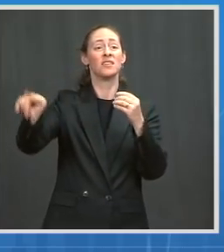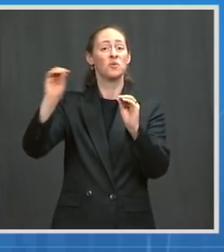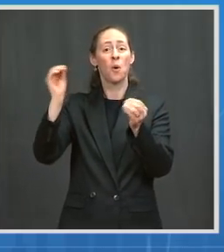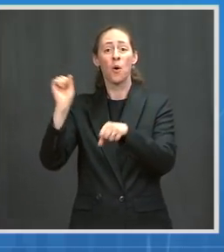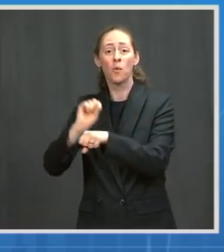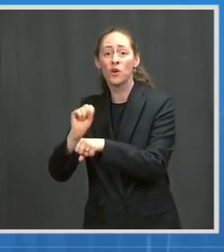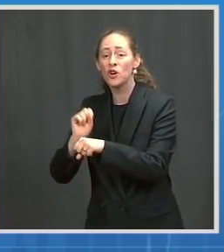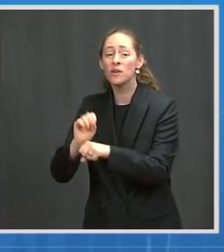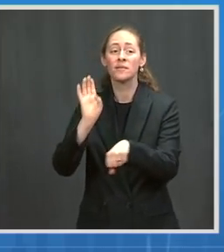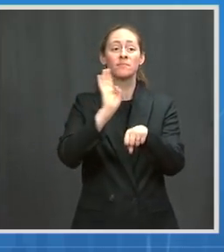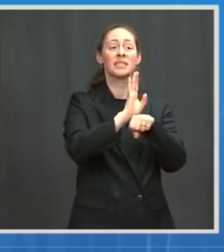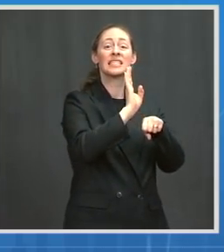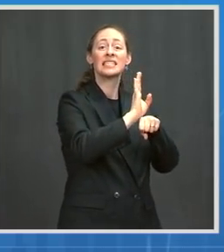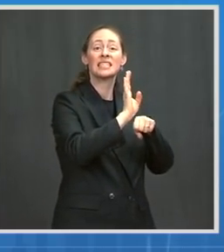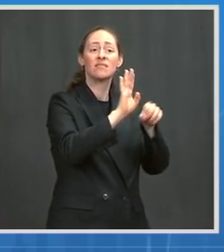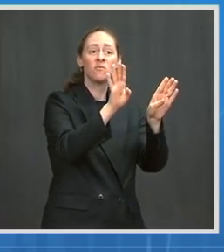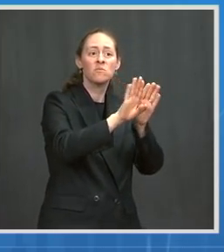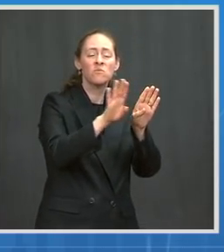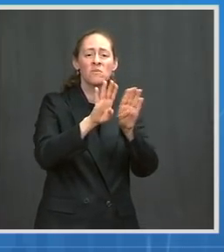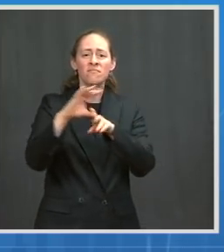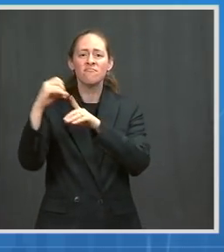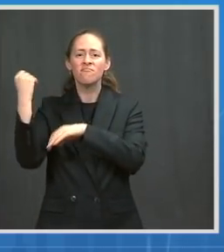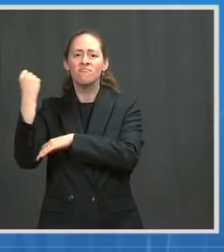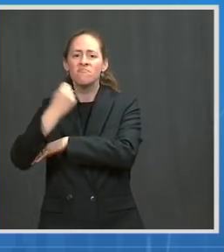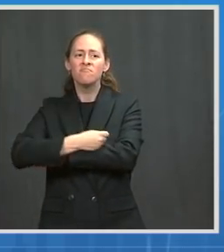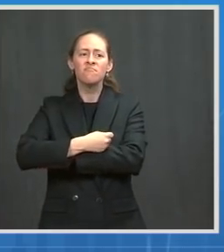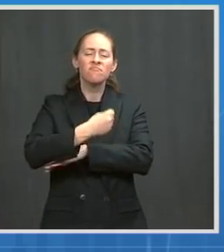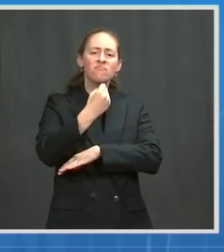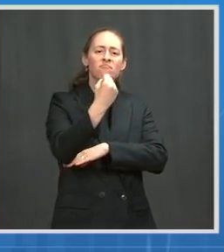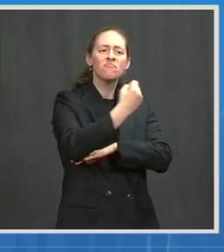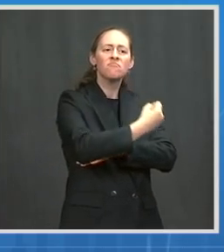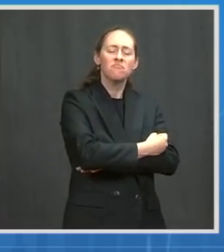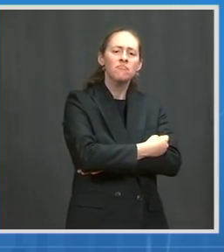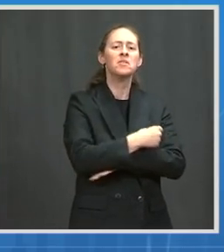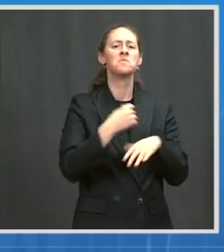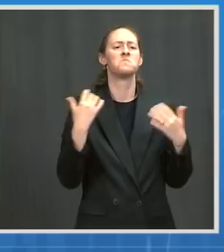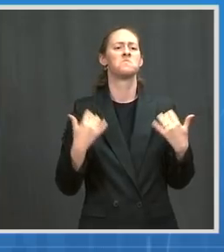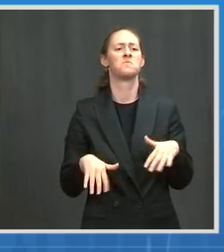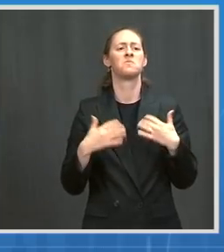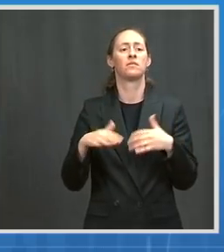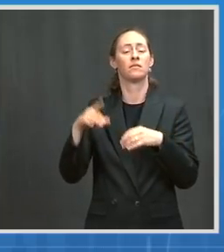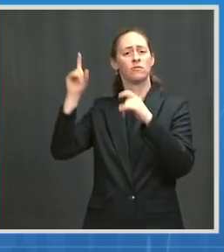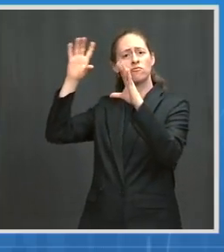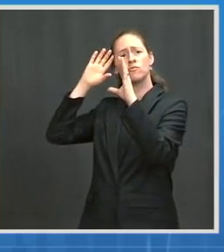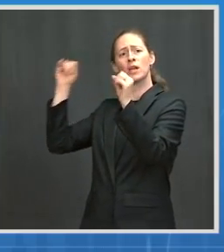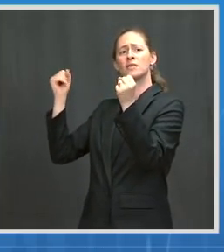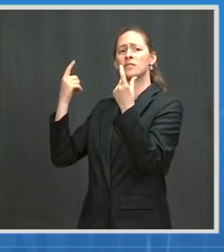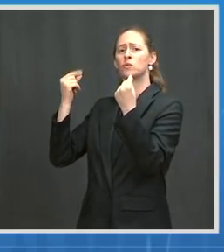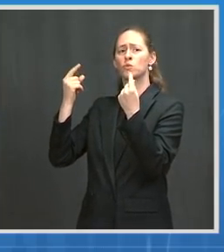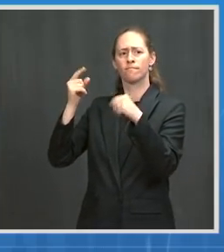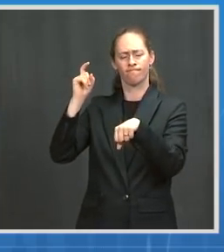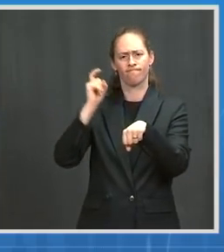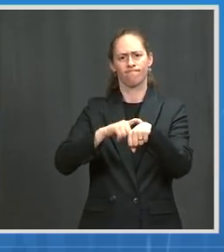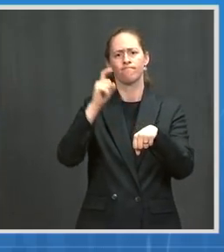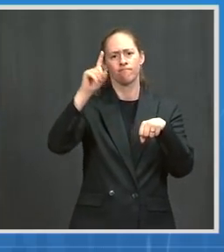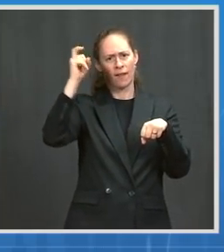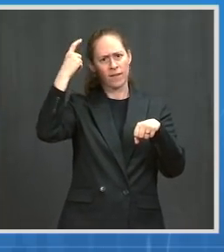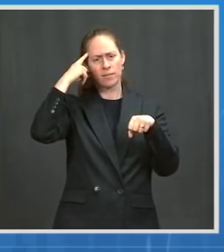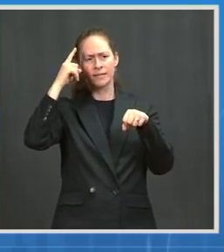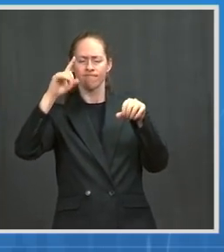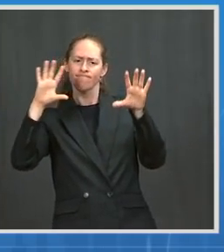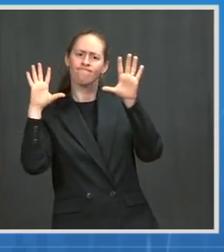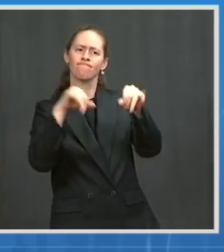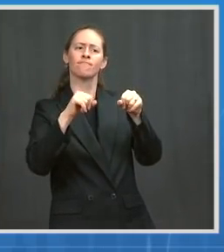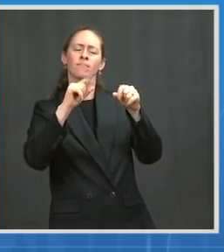closed. The President committed to marshaling a whole-of-government wartime response to meet this historic